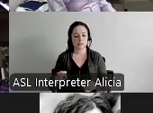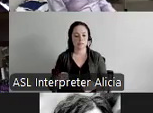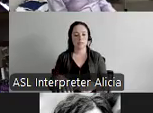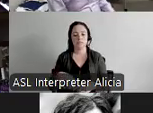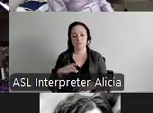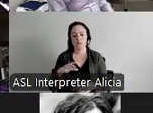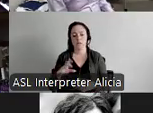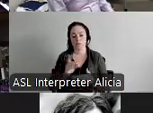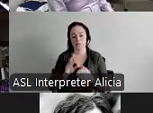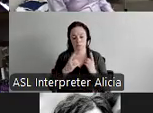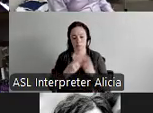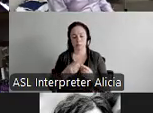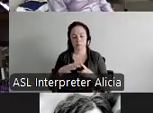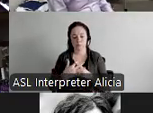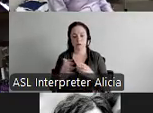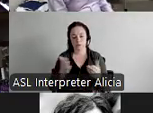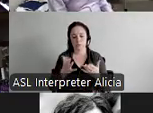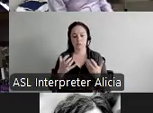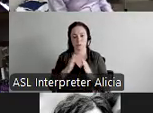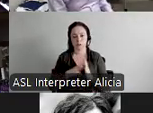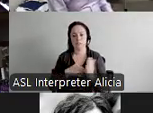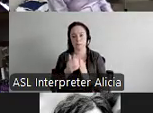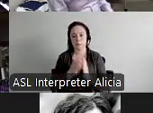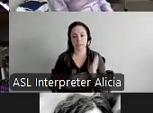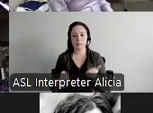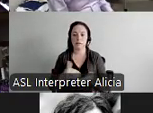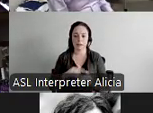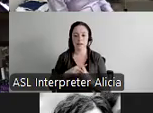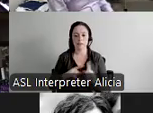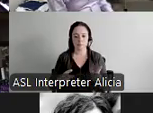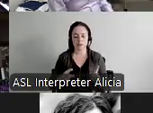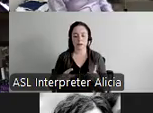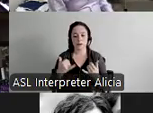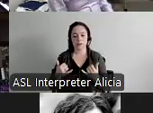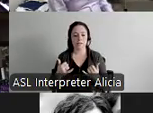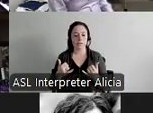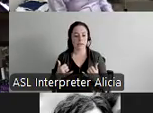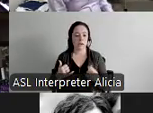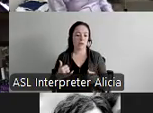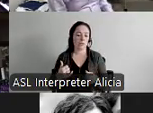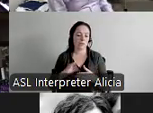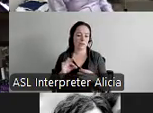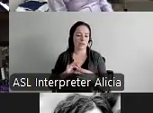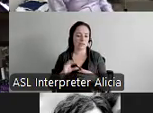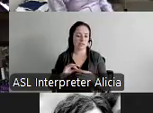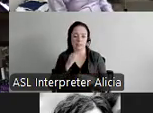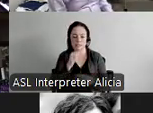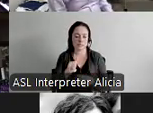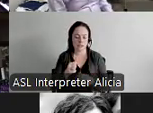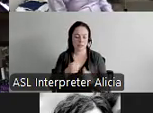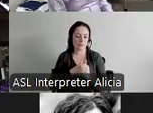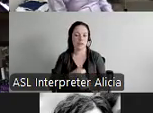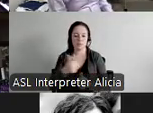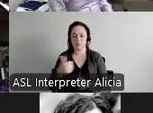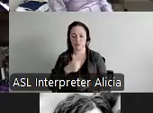those crosswalks. The county is now saying that it's not to transportation guidelines, county or state